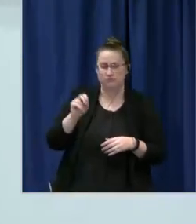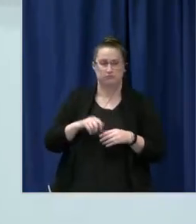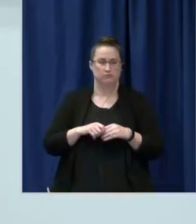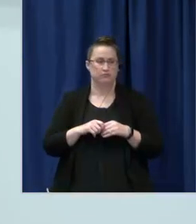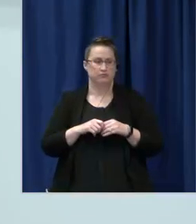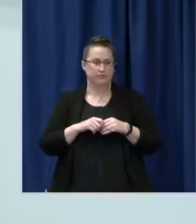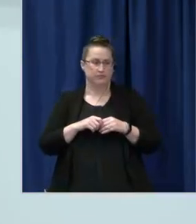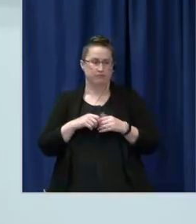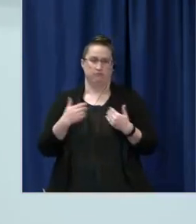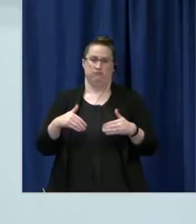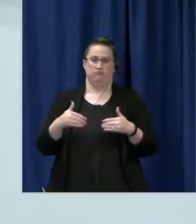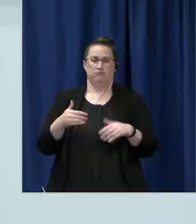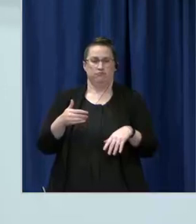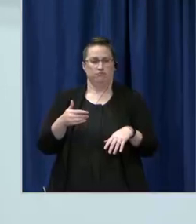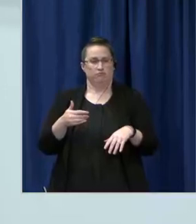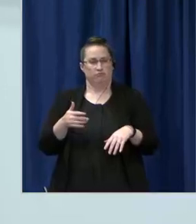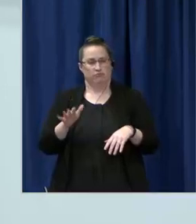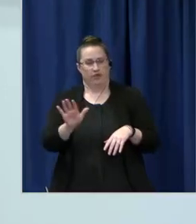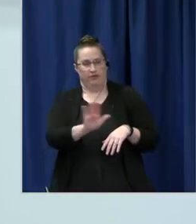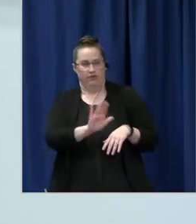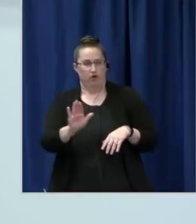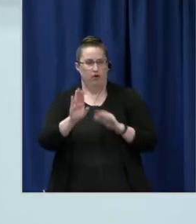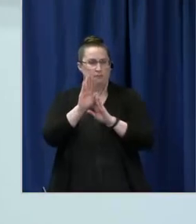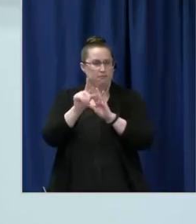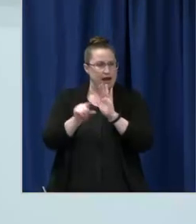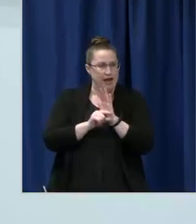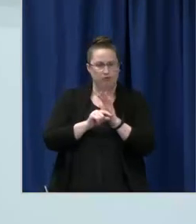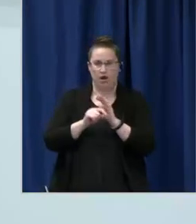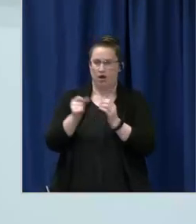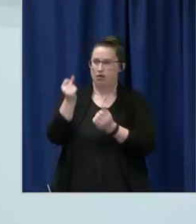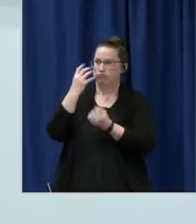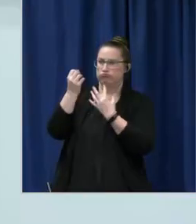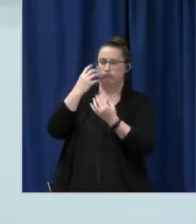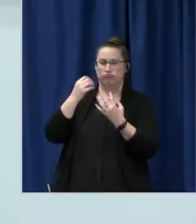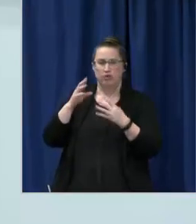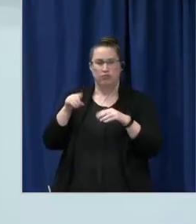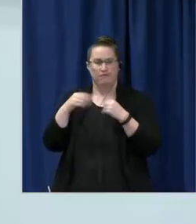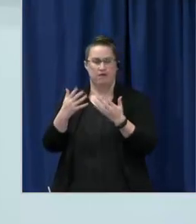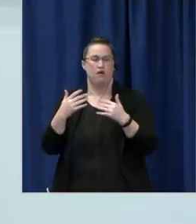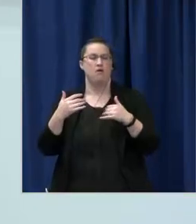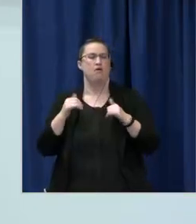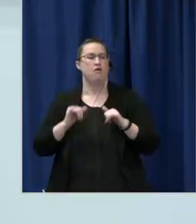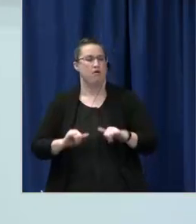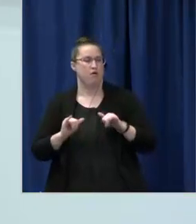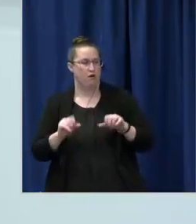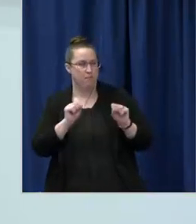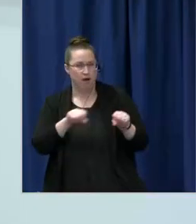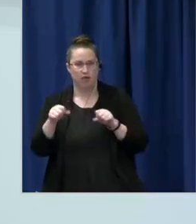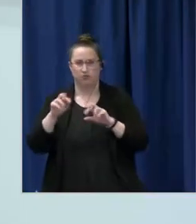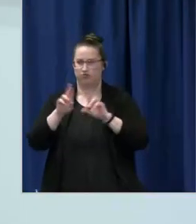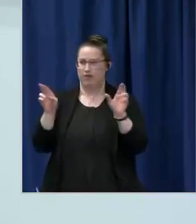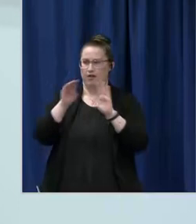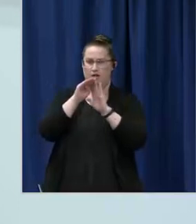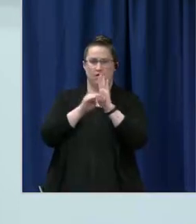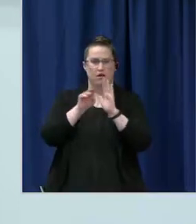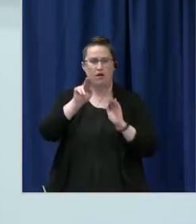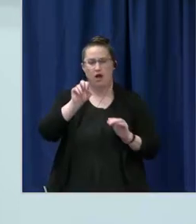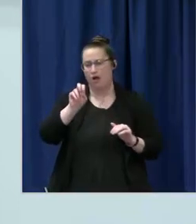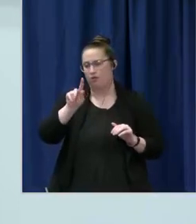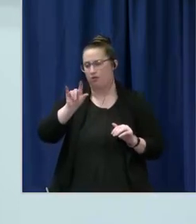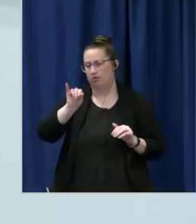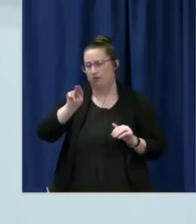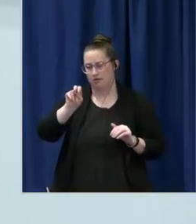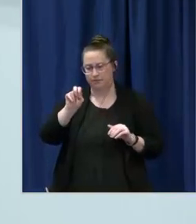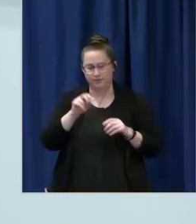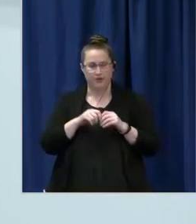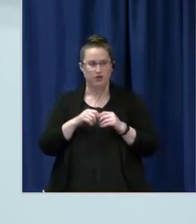that it's their background that they've provided that made it possible to have this outline. So we kind of have a